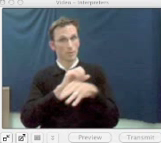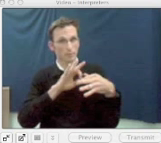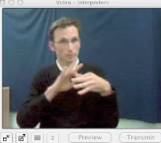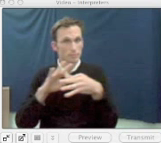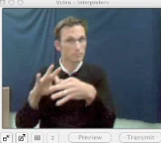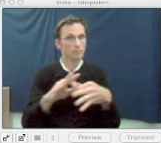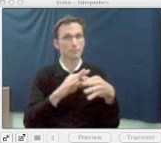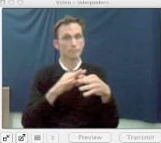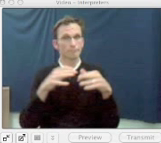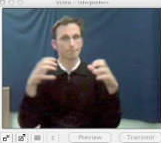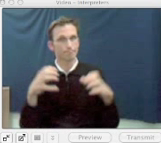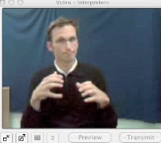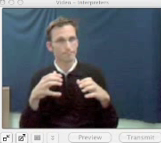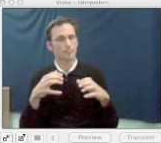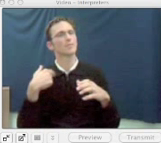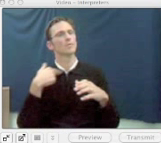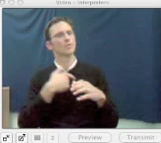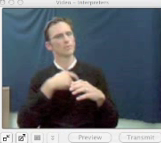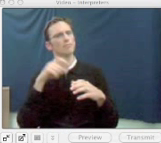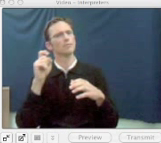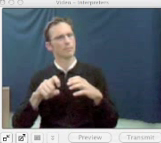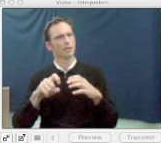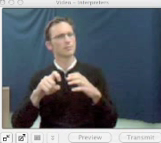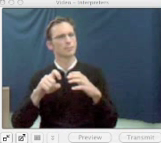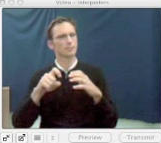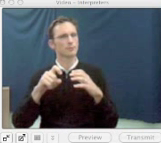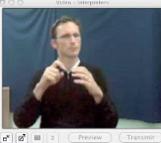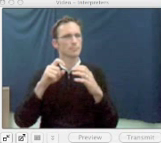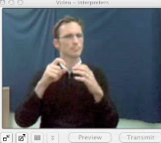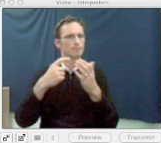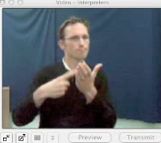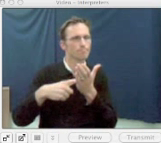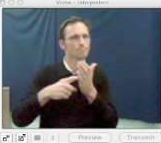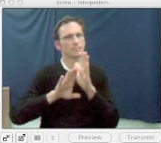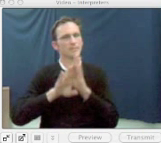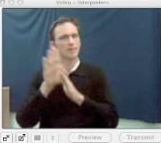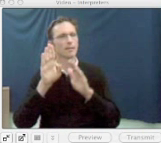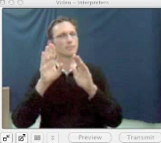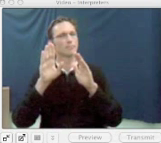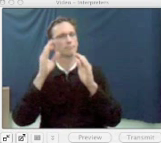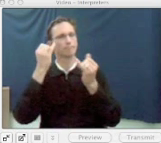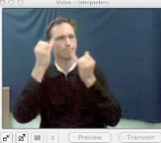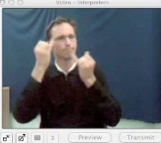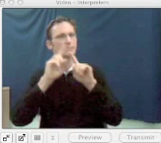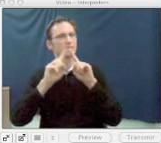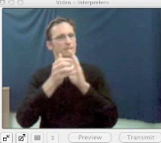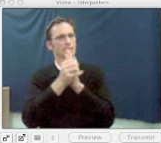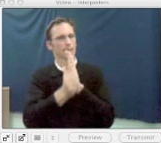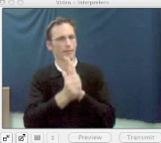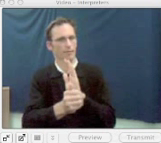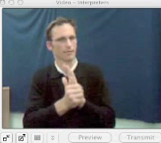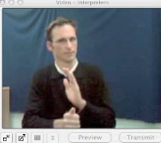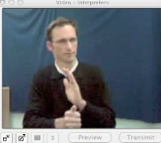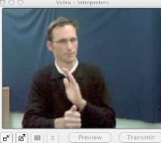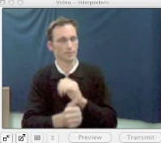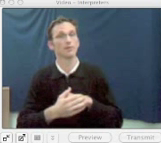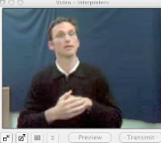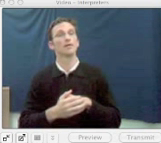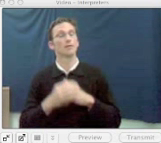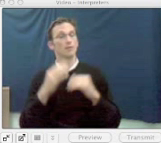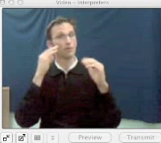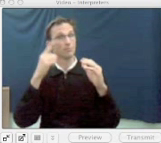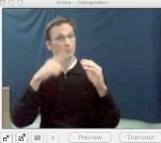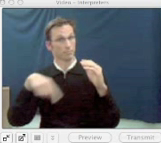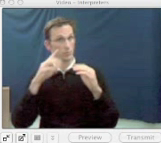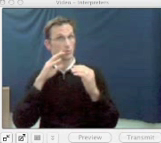is that we will develop a set of skills. And hopefully you will learn these learn these enough to be able to then pass